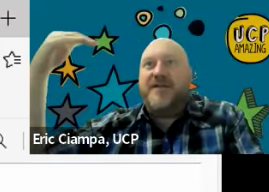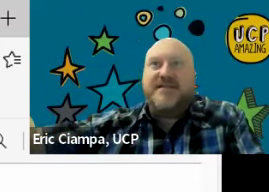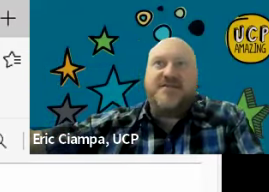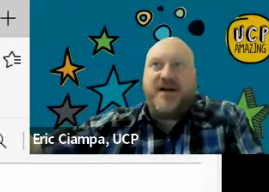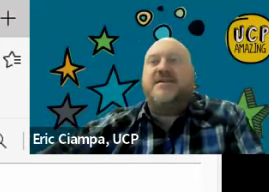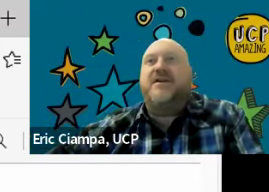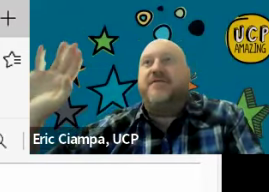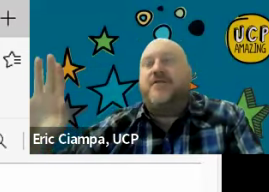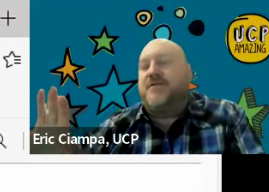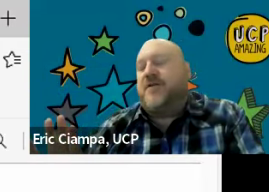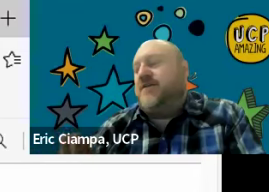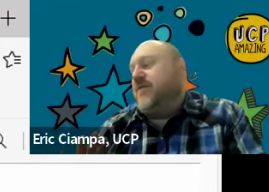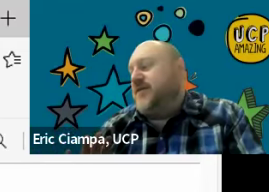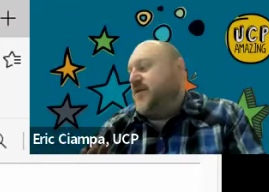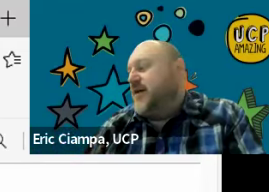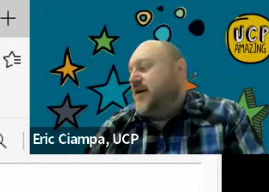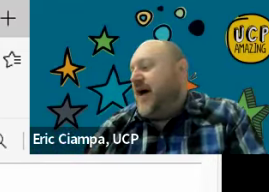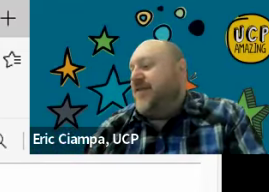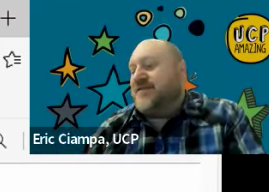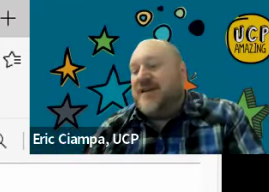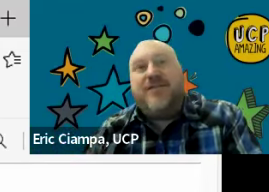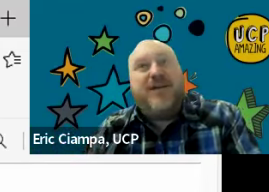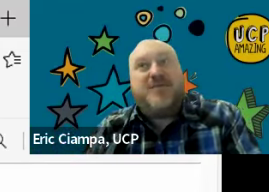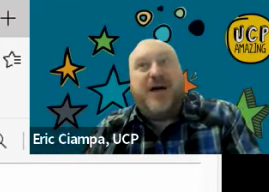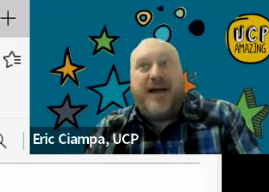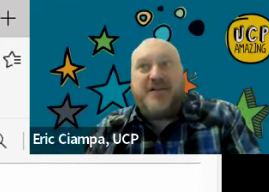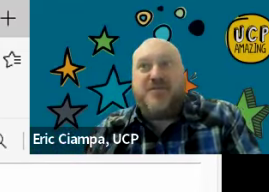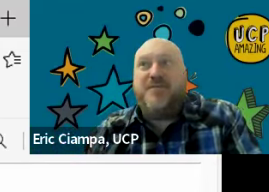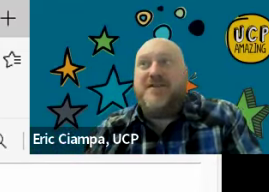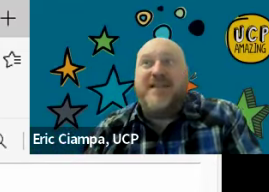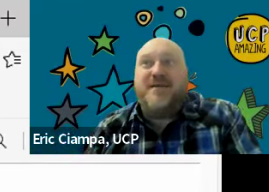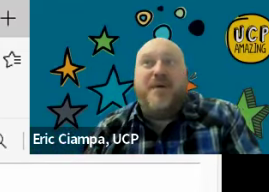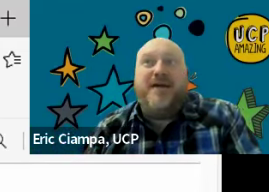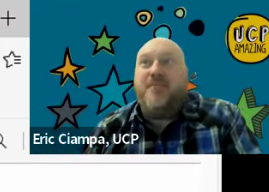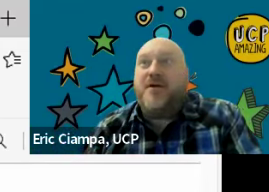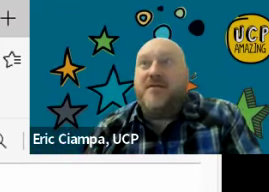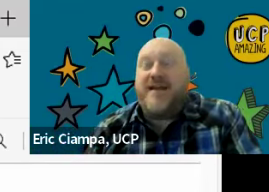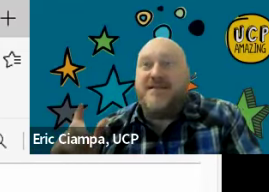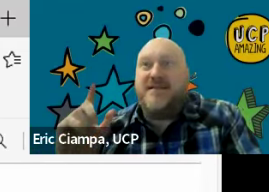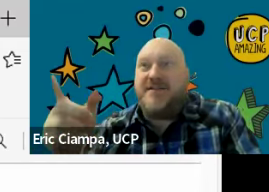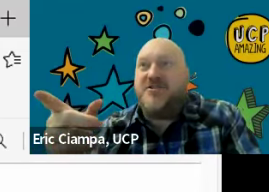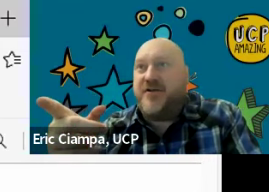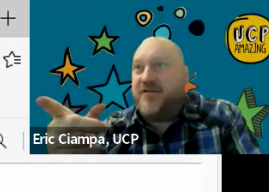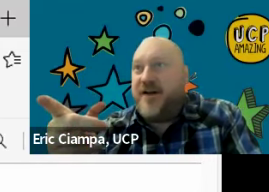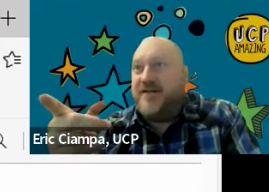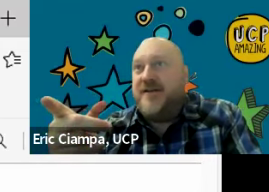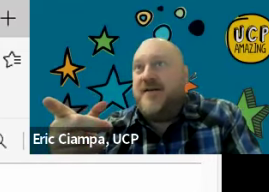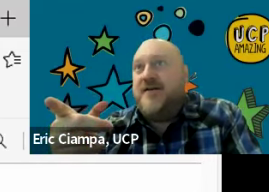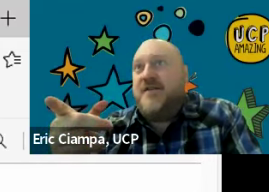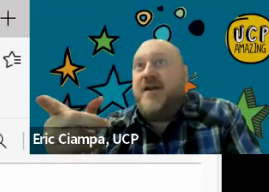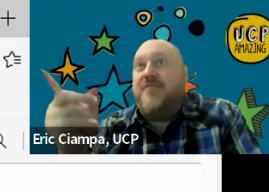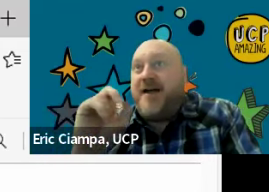meets all the 6 criteria for EVV. So there's EVV as well. And I just would mention that's a big number. That's general